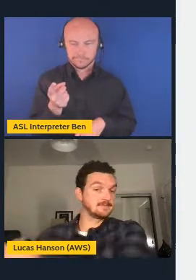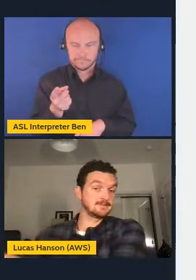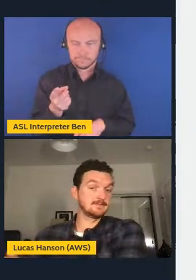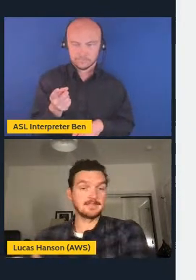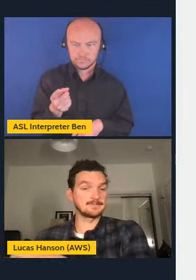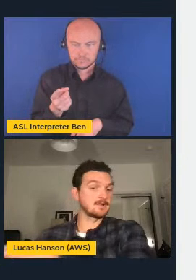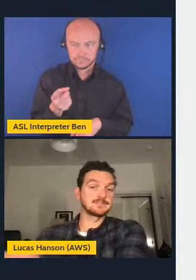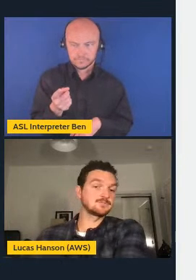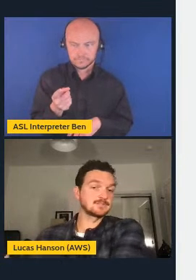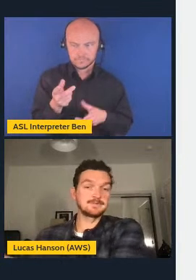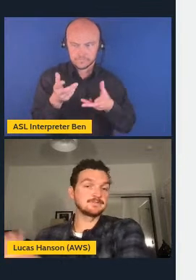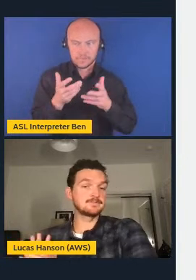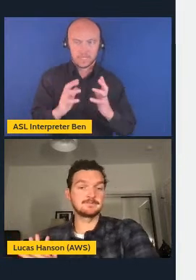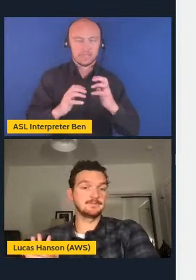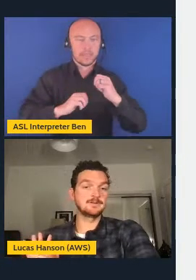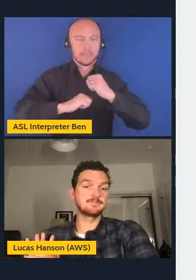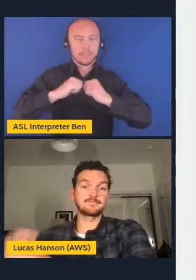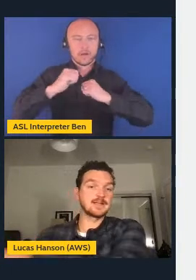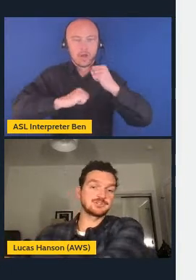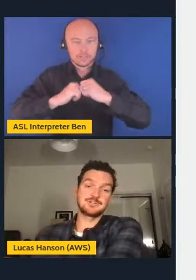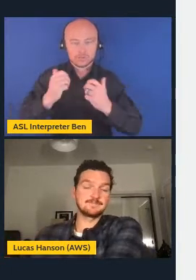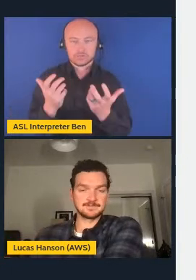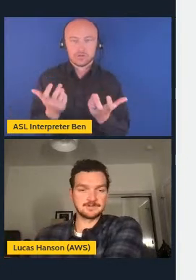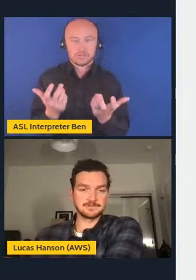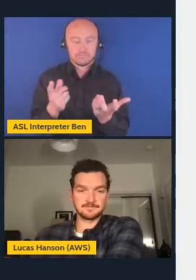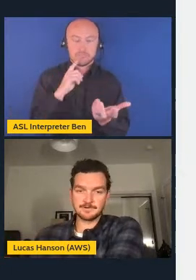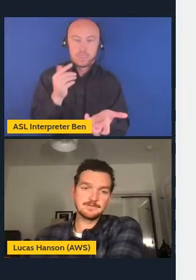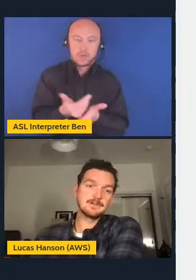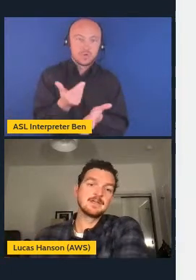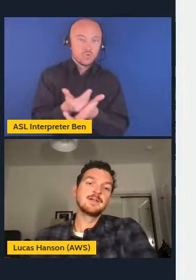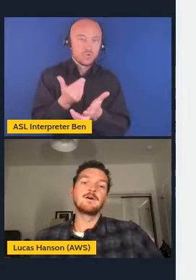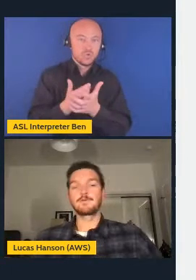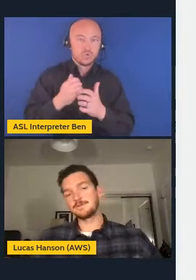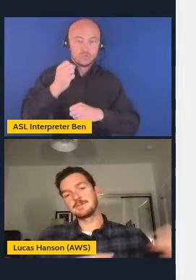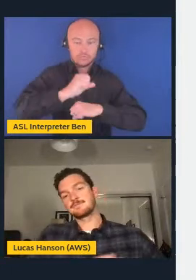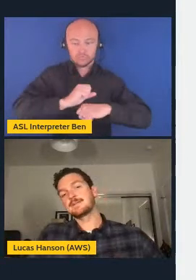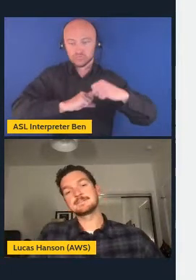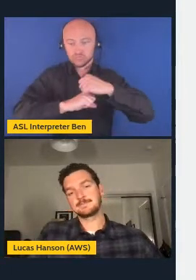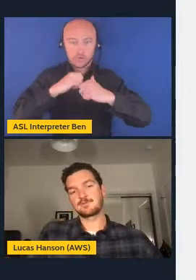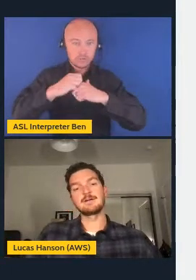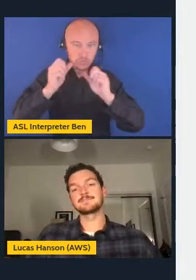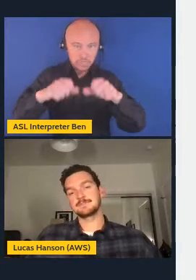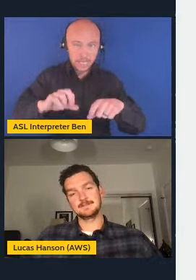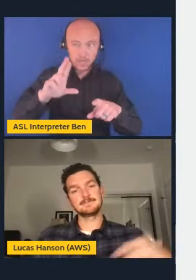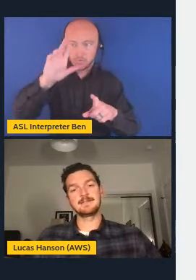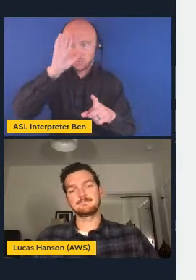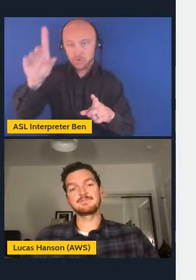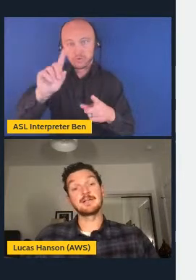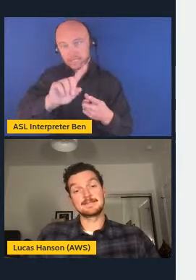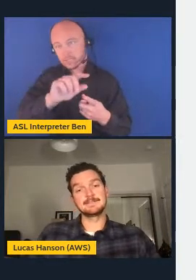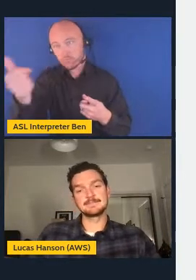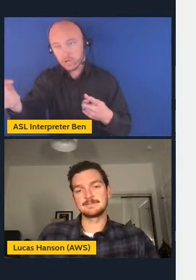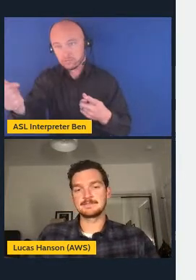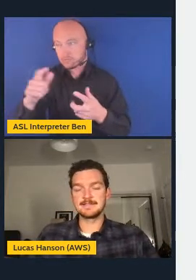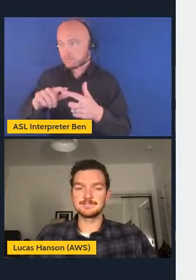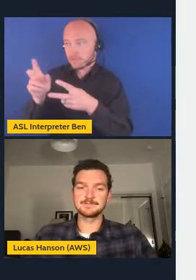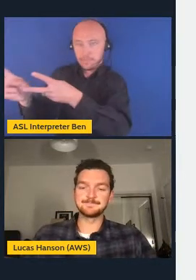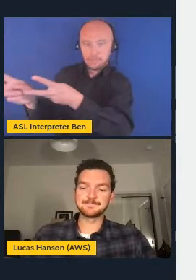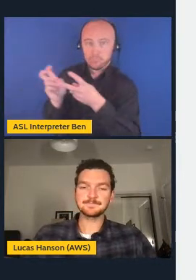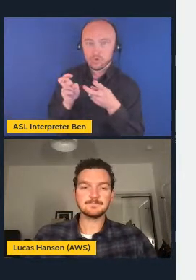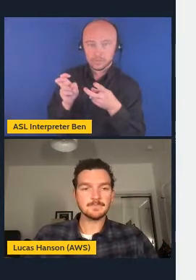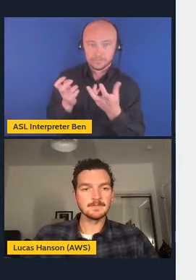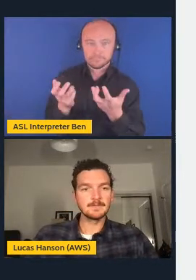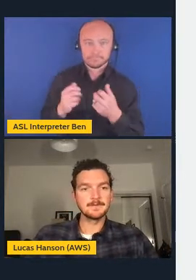let the construct build, fresh infrastructure for you, or you can create it somewhere else and plug it into the